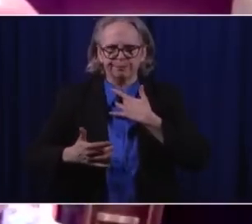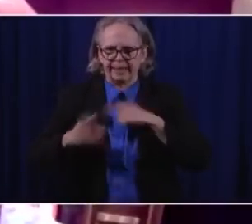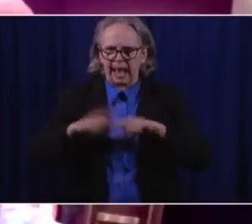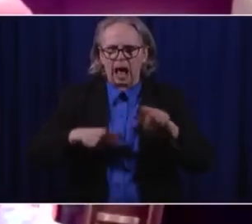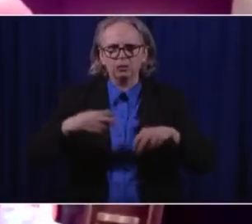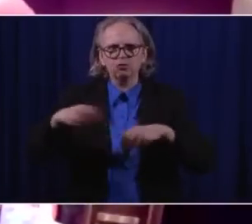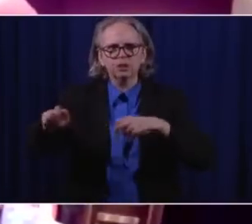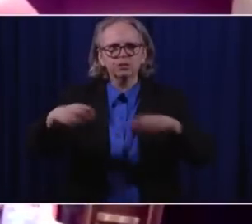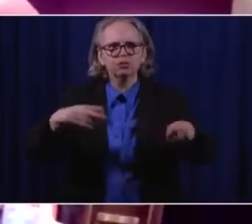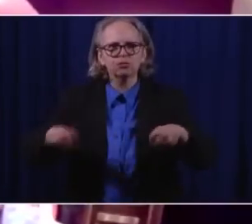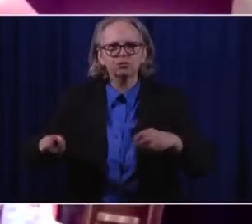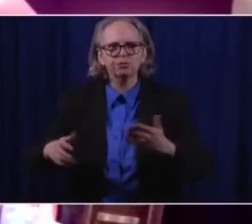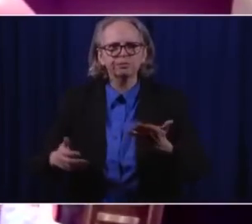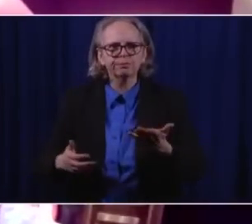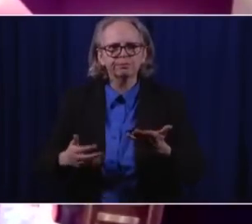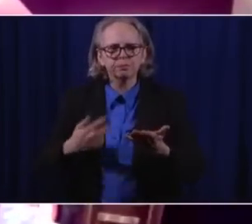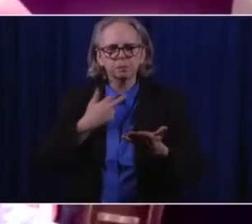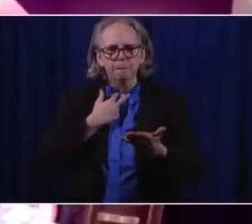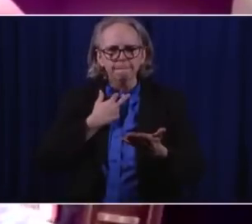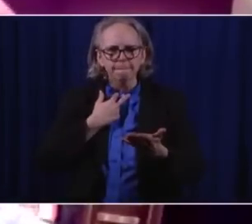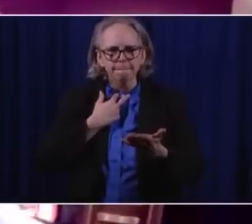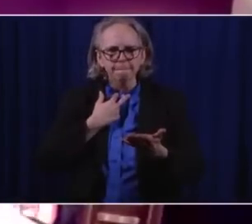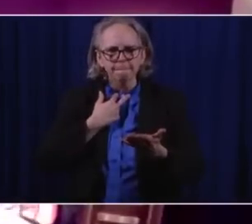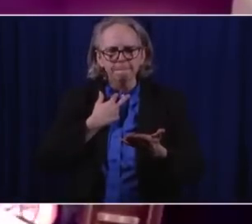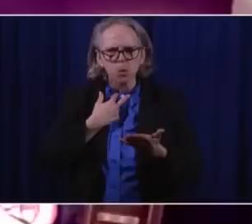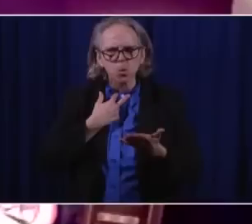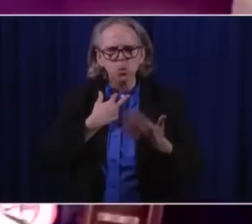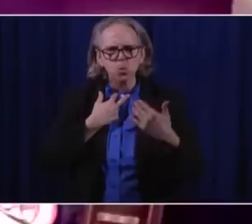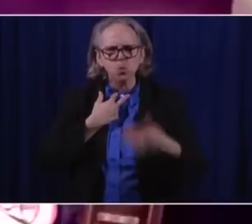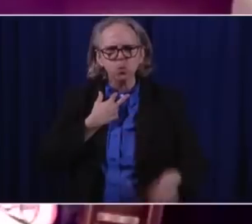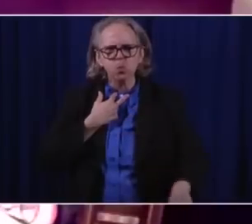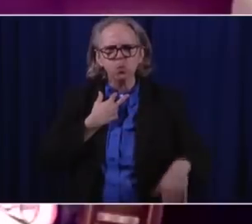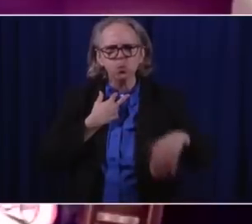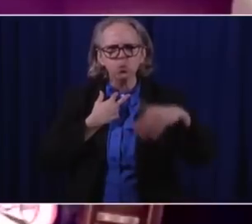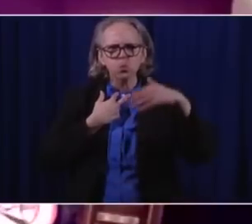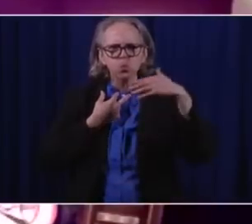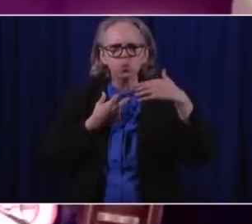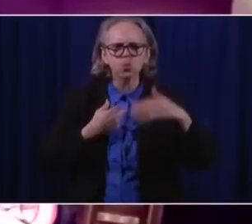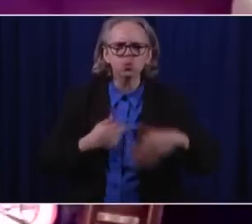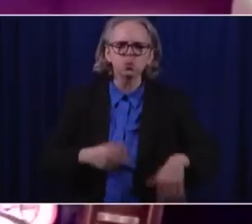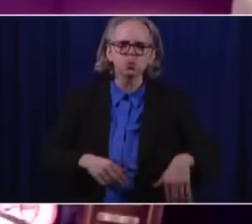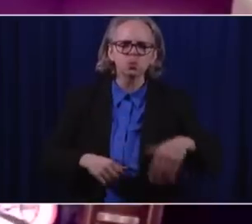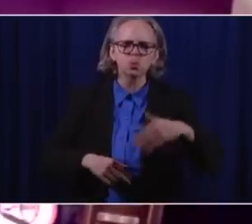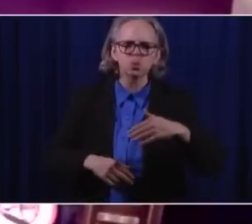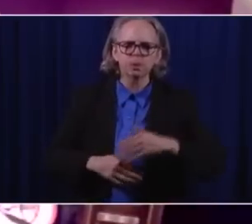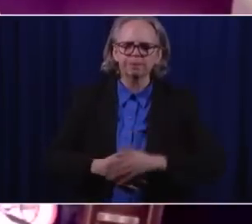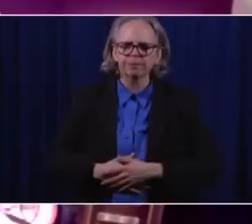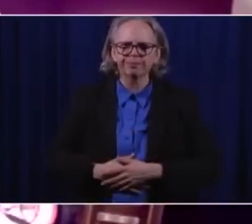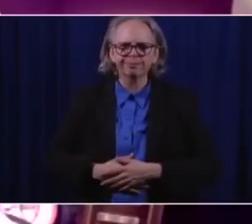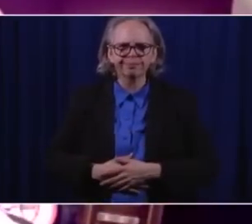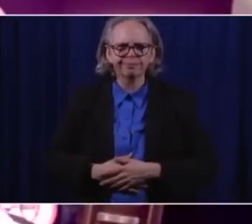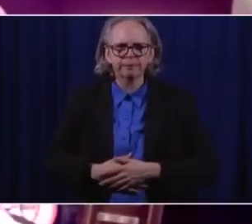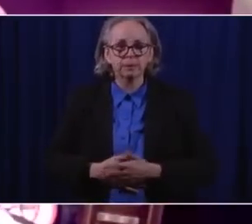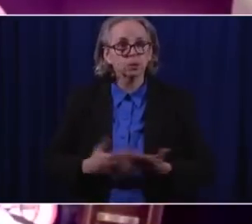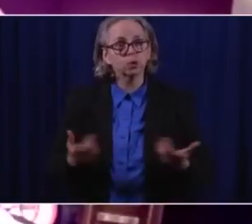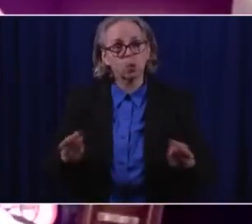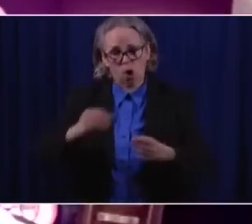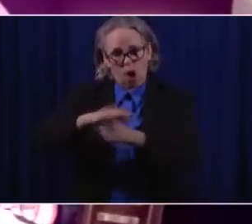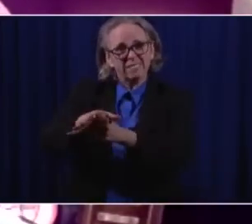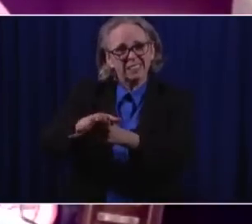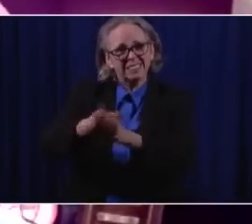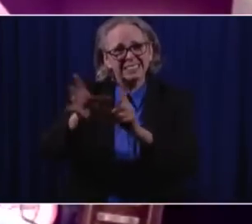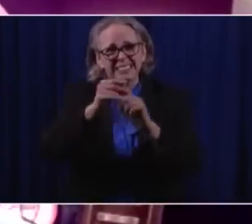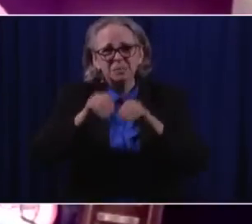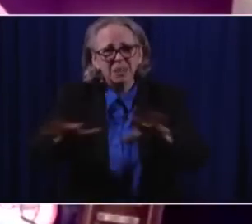not there. And so we have to buckle down as a state, because over